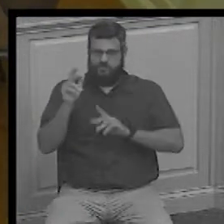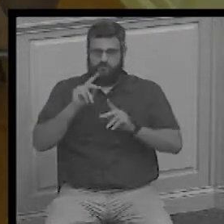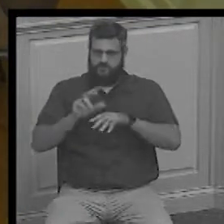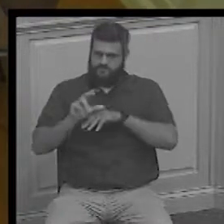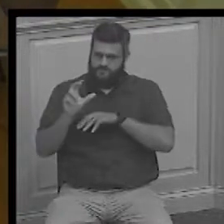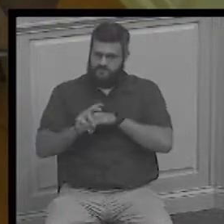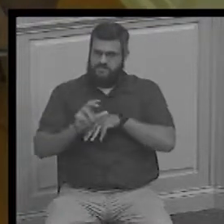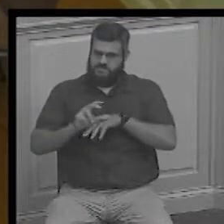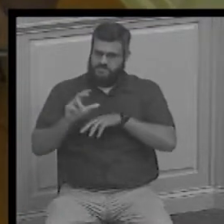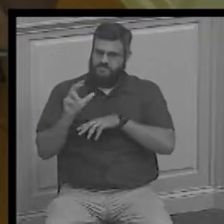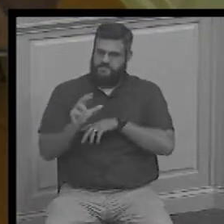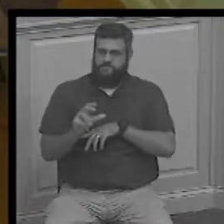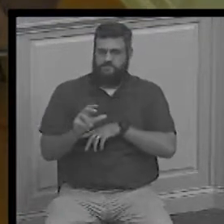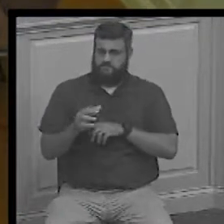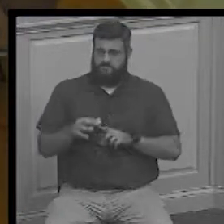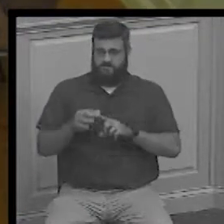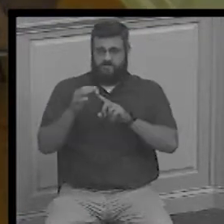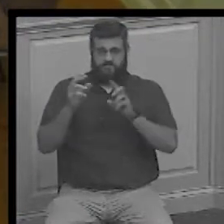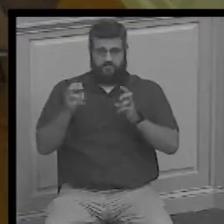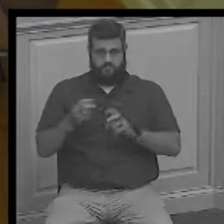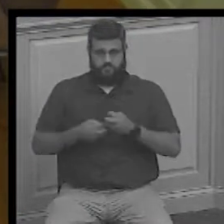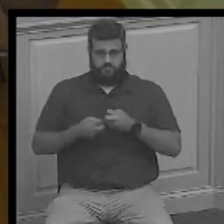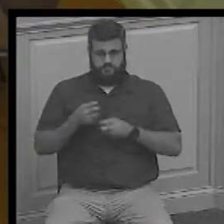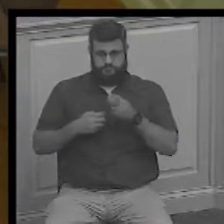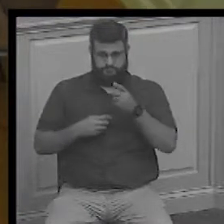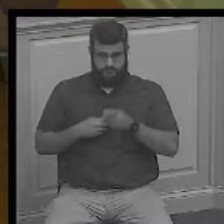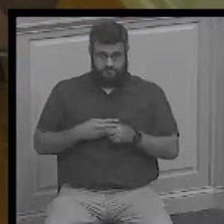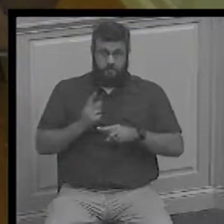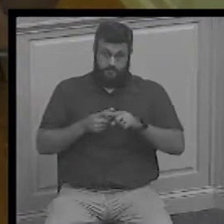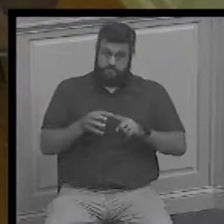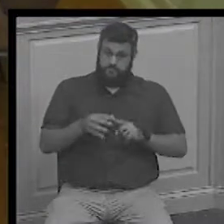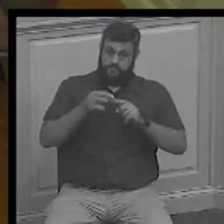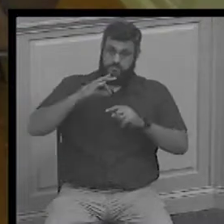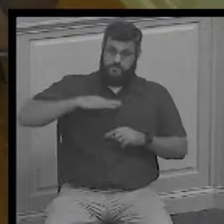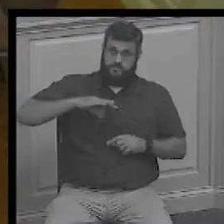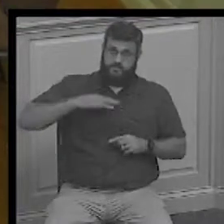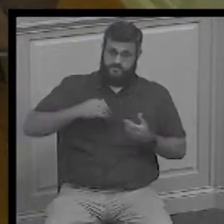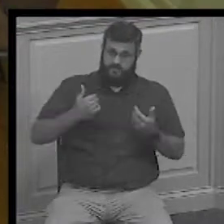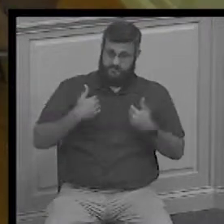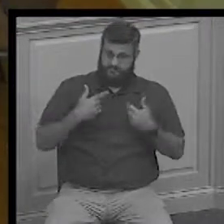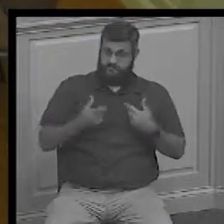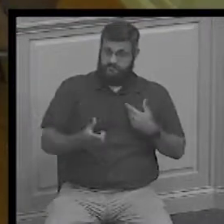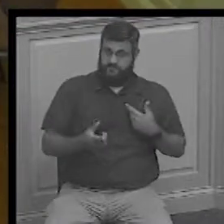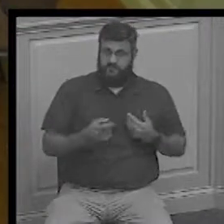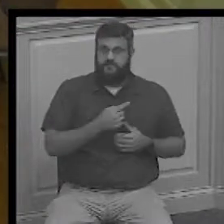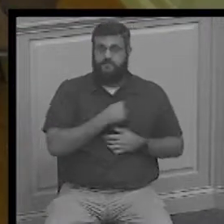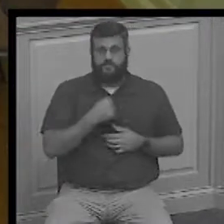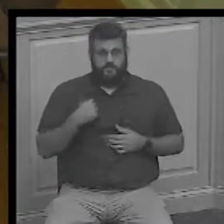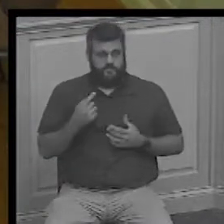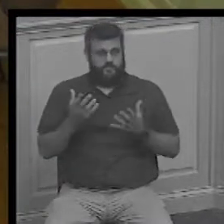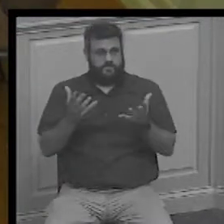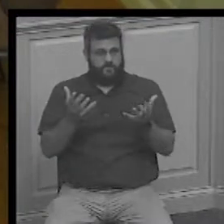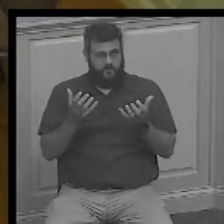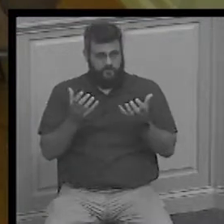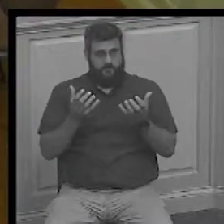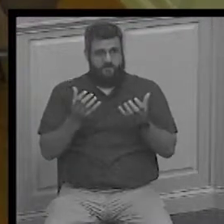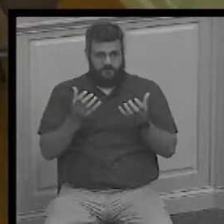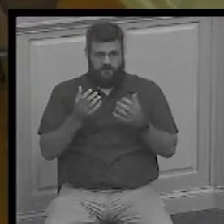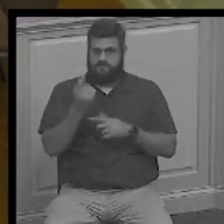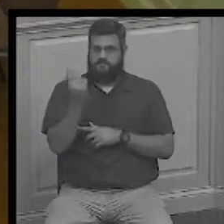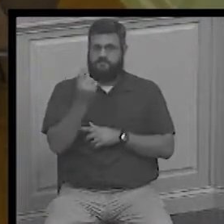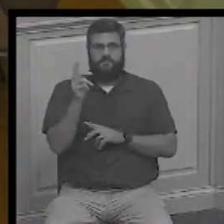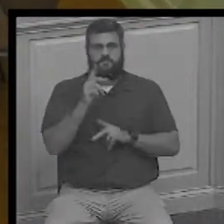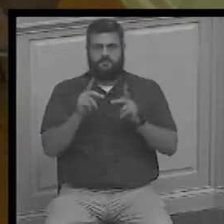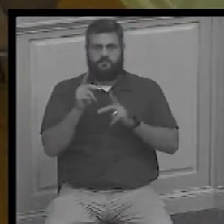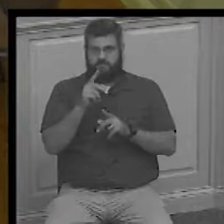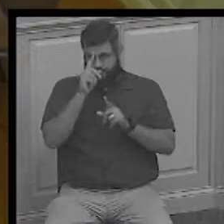has its own unique issues and benefits. But we want to make that something that people